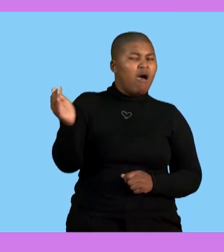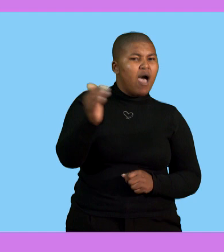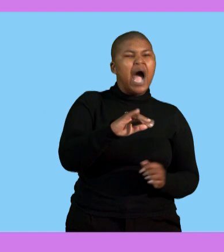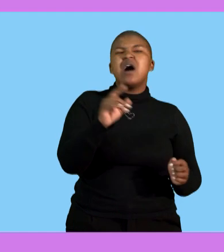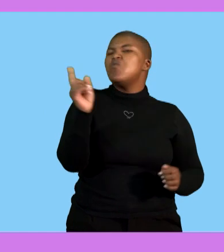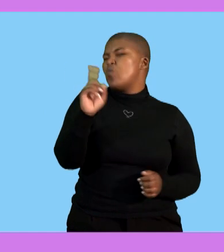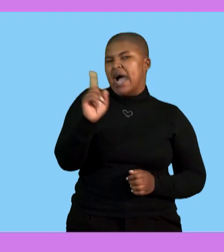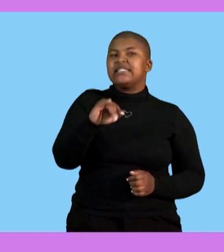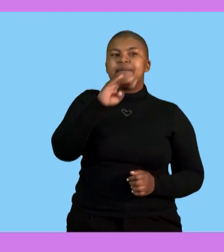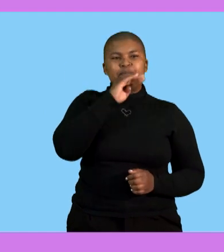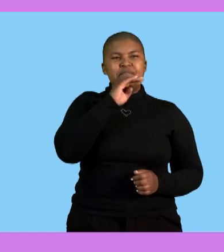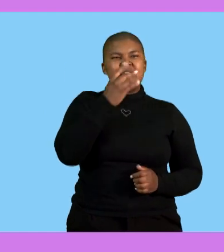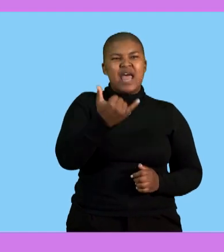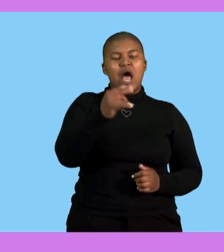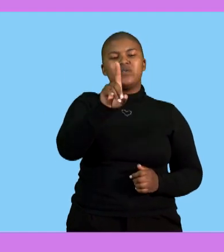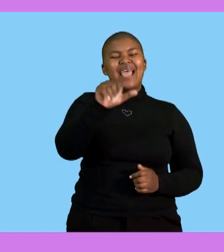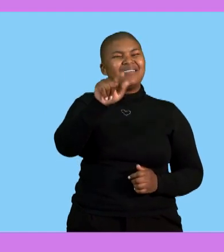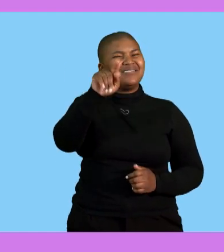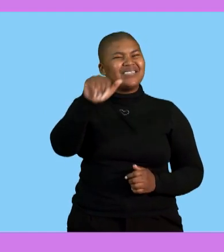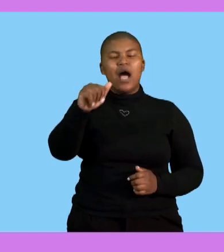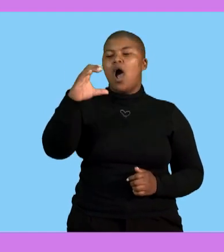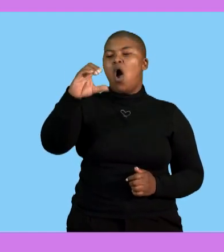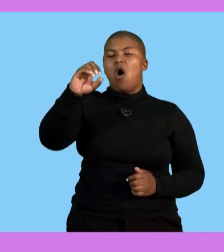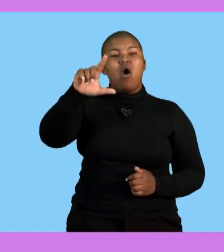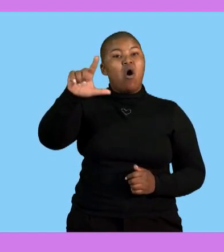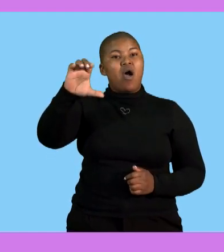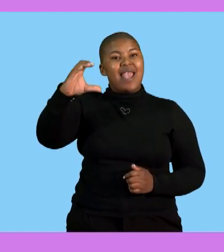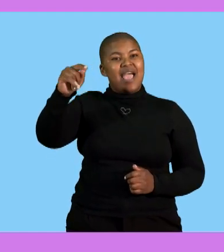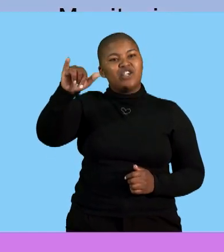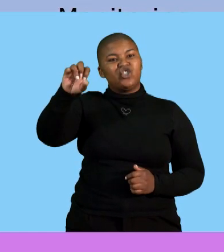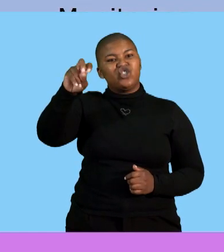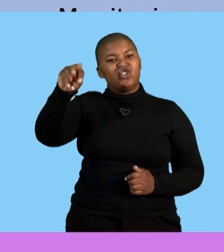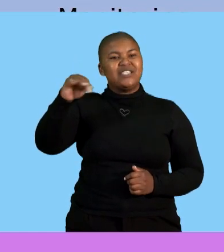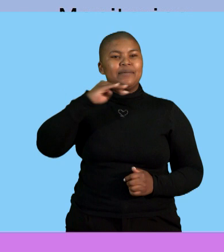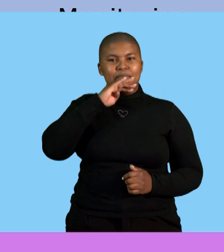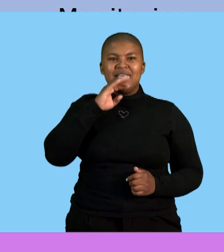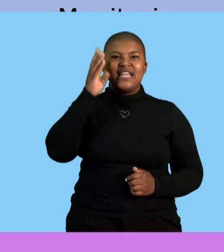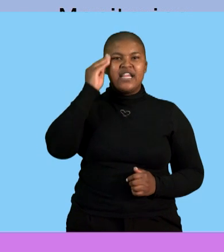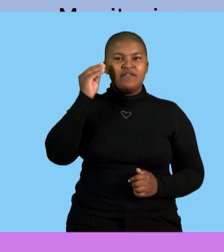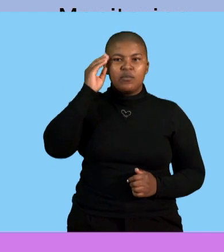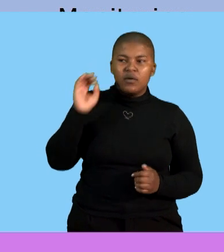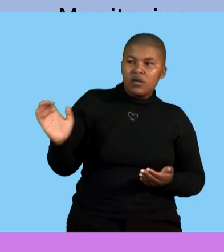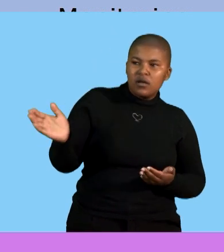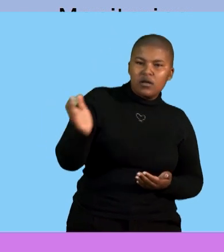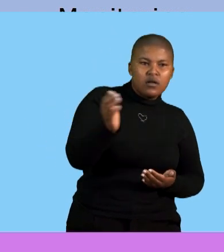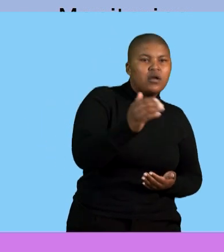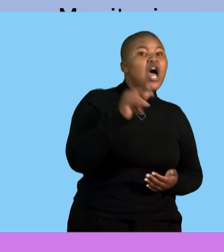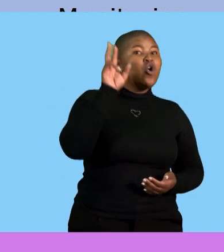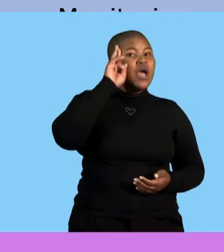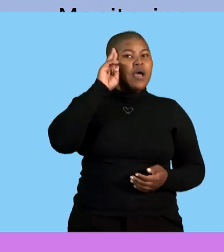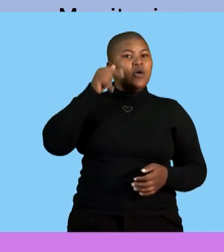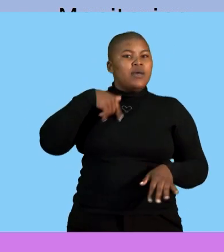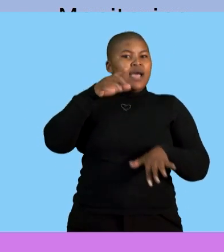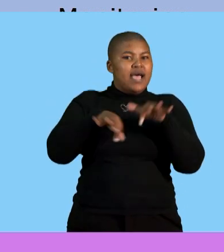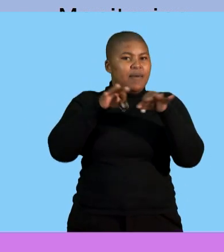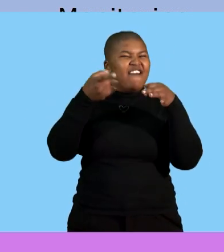process of gathering information from a population or a sample. Remember, we have explained that a population